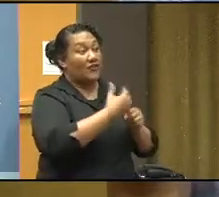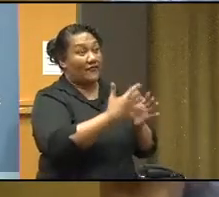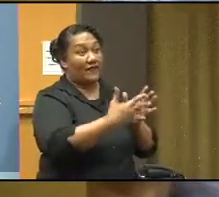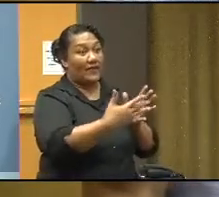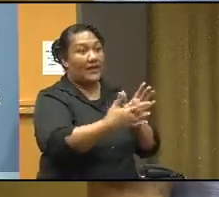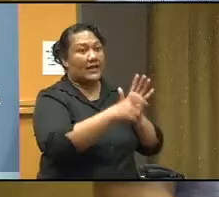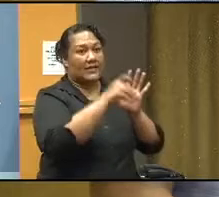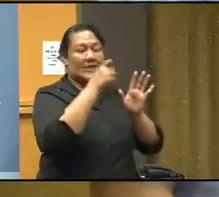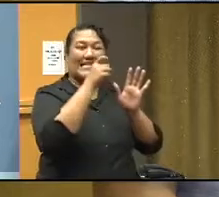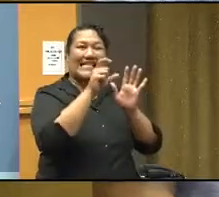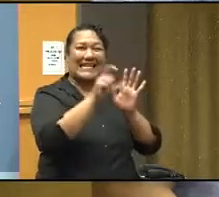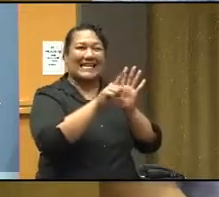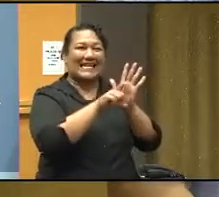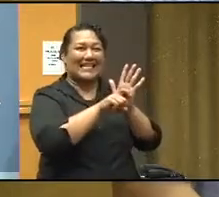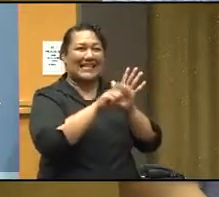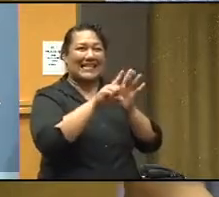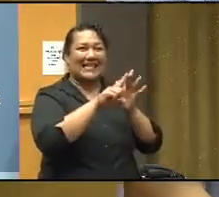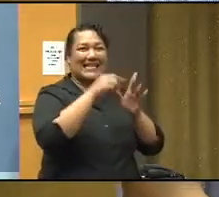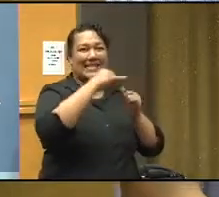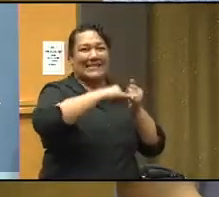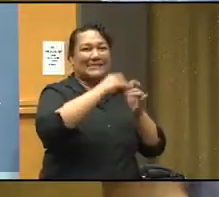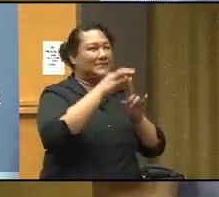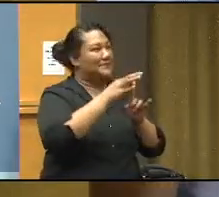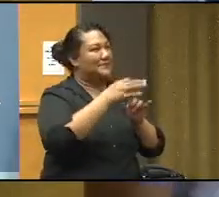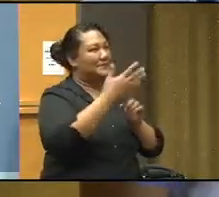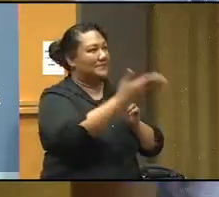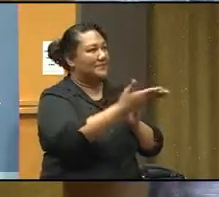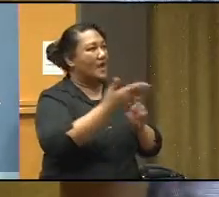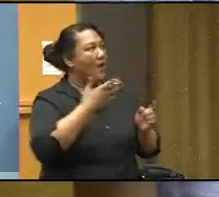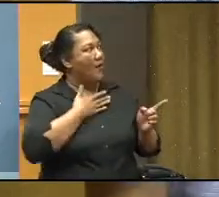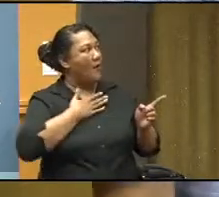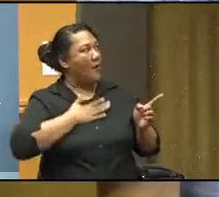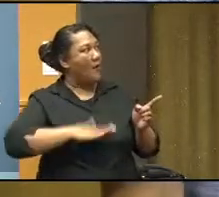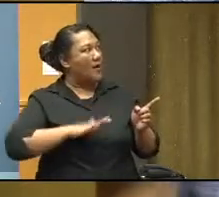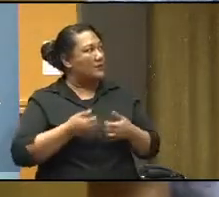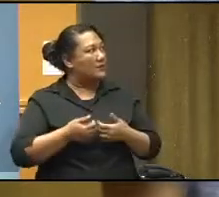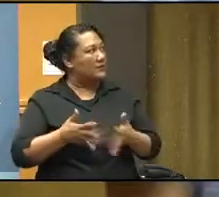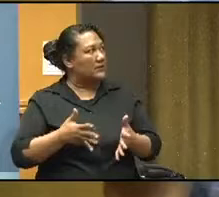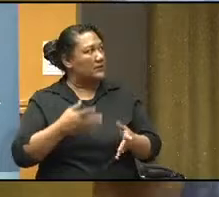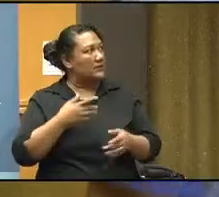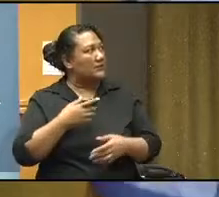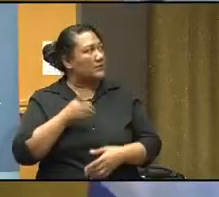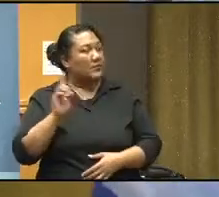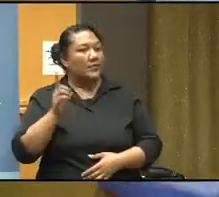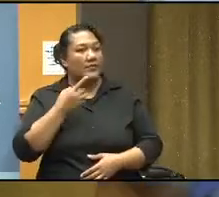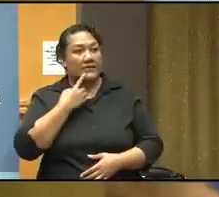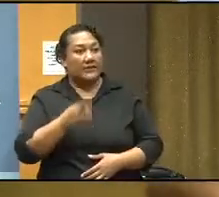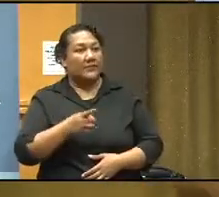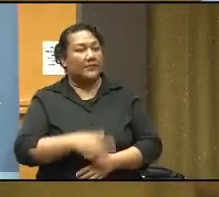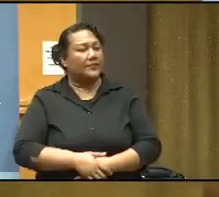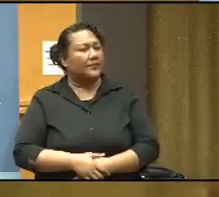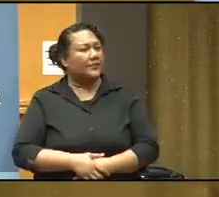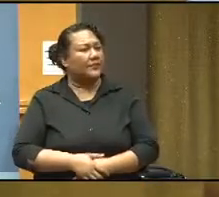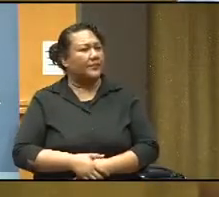Cole, Teaching Learning. I want to start my speech. We were given a topic, and